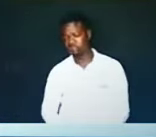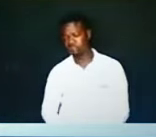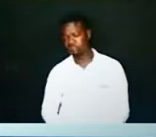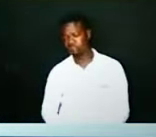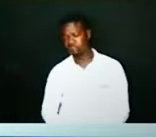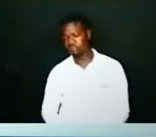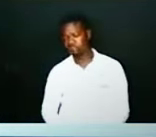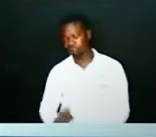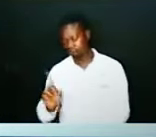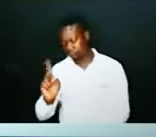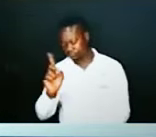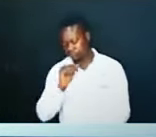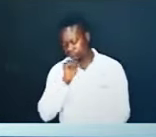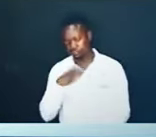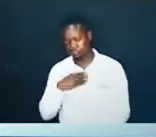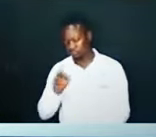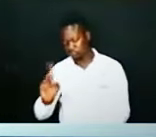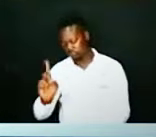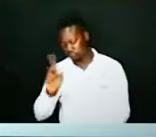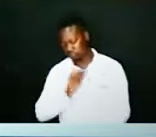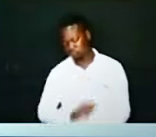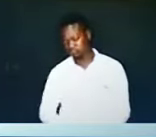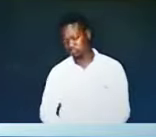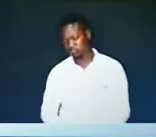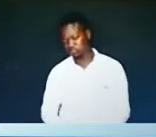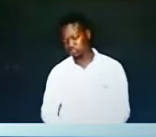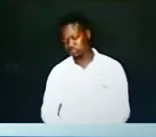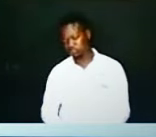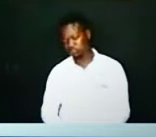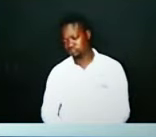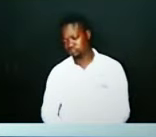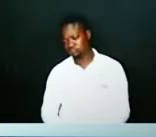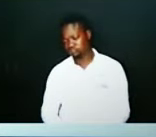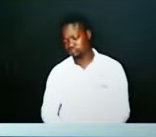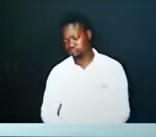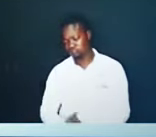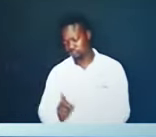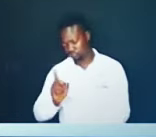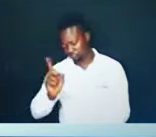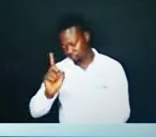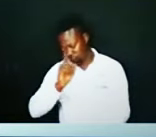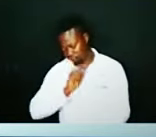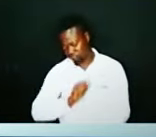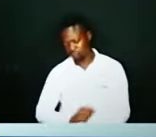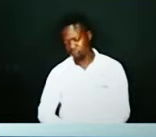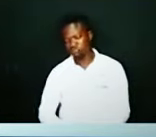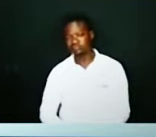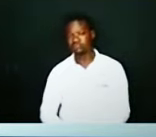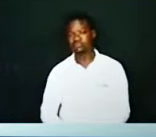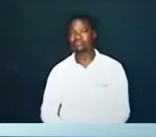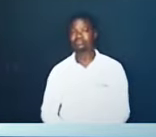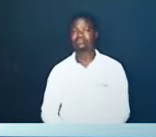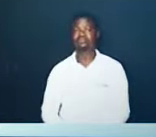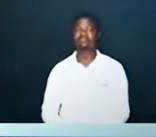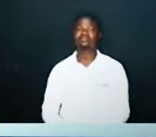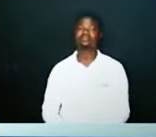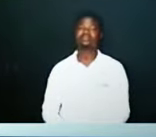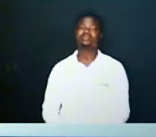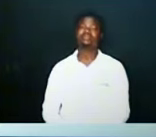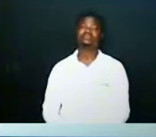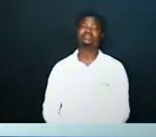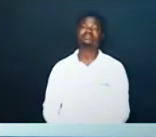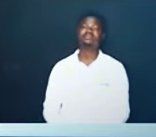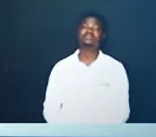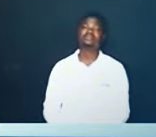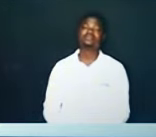Say, on mamba kubi wawa wabwapeting na wati wongo efri amana mengu na